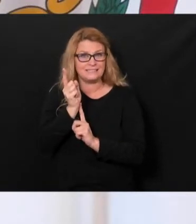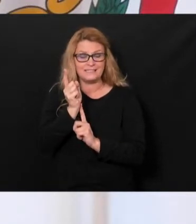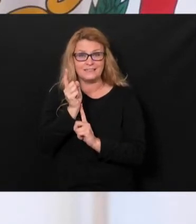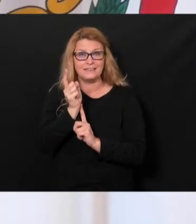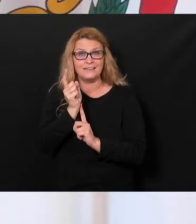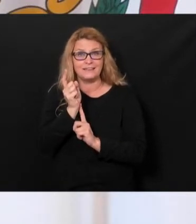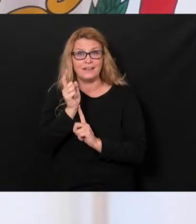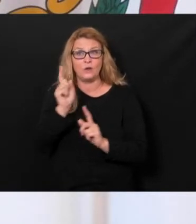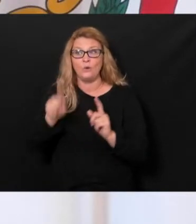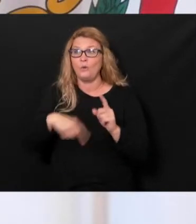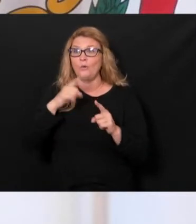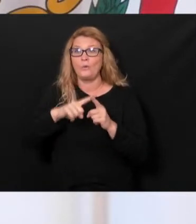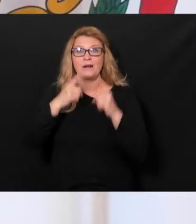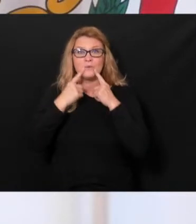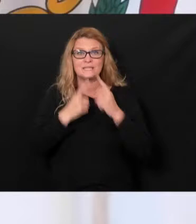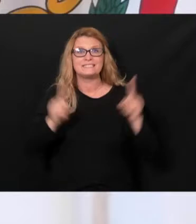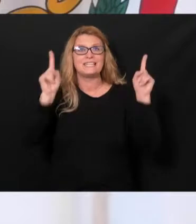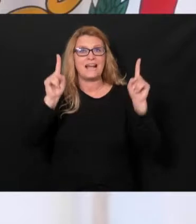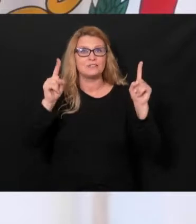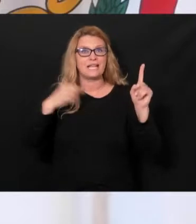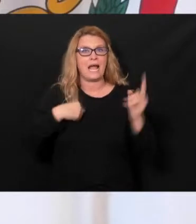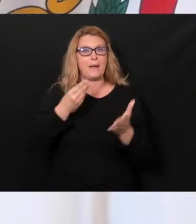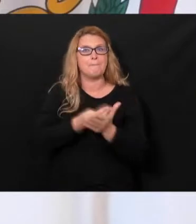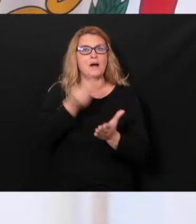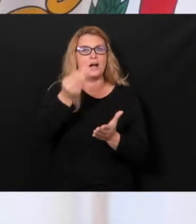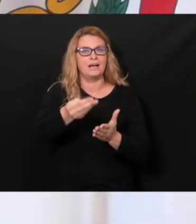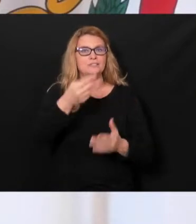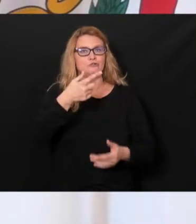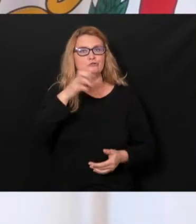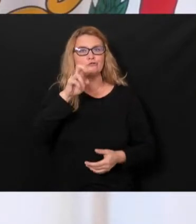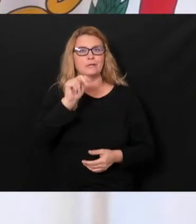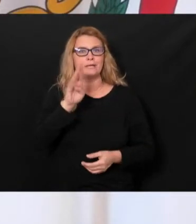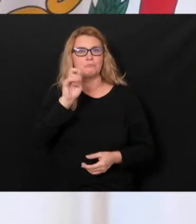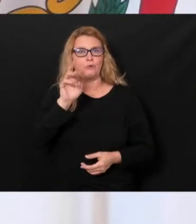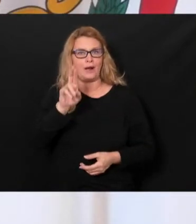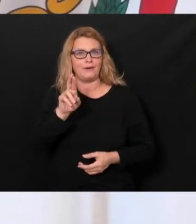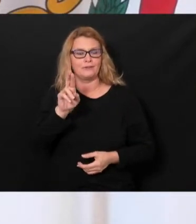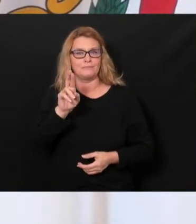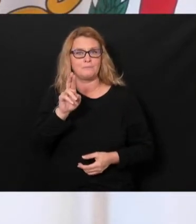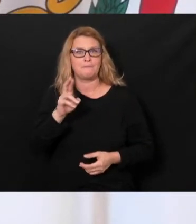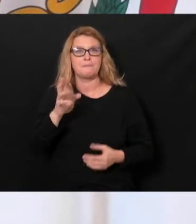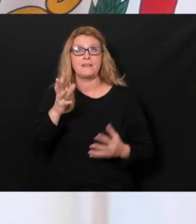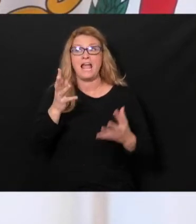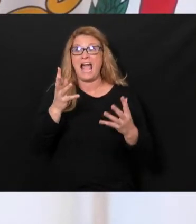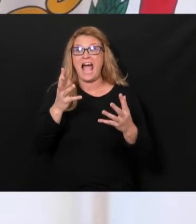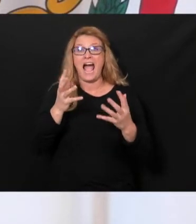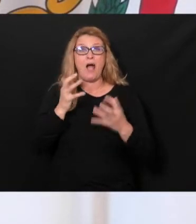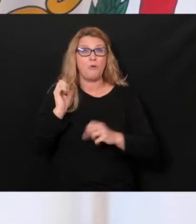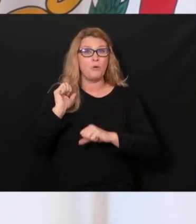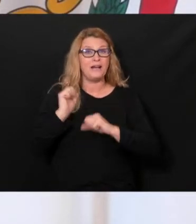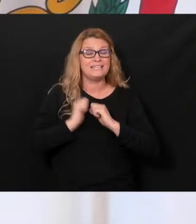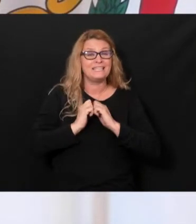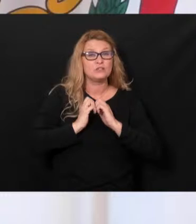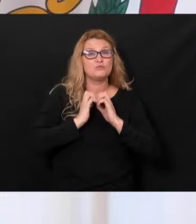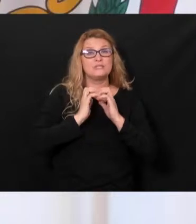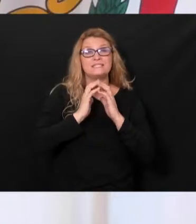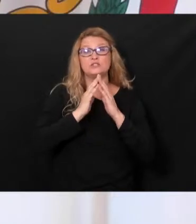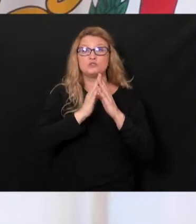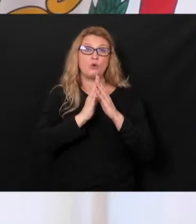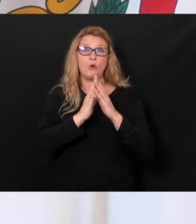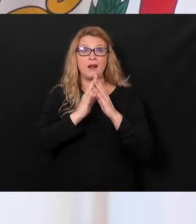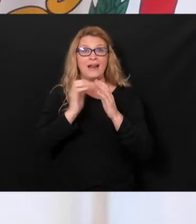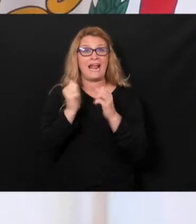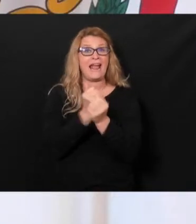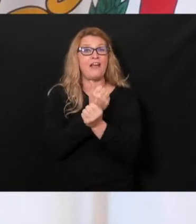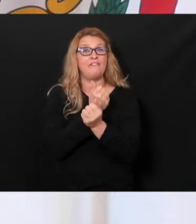it was announced that I had bought this. And I said, I want to restore, for all practical purposes, all of the benefits that you've